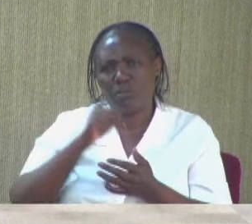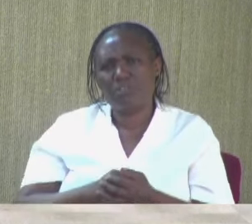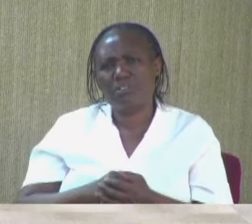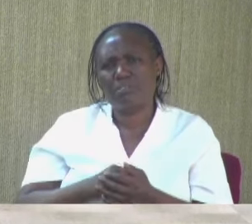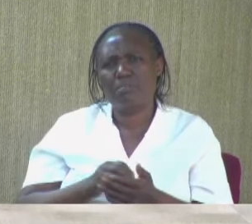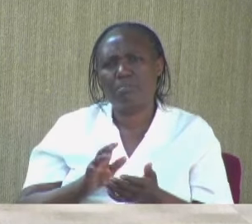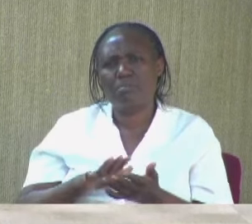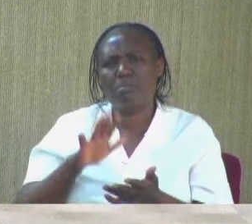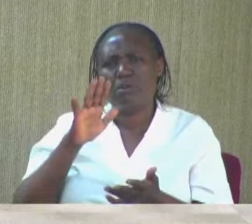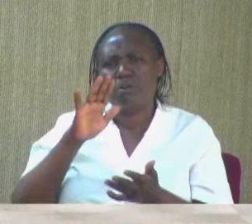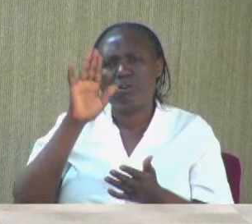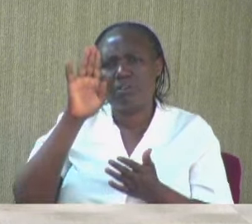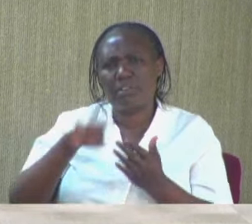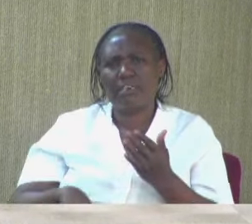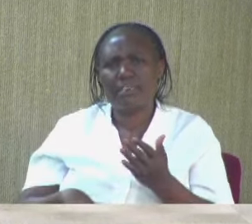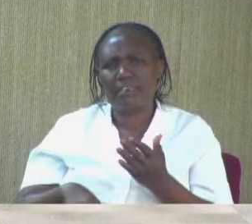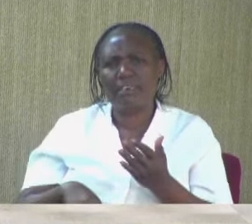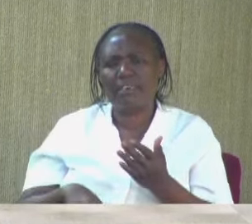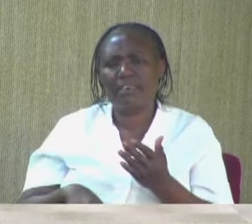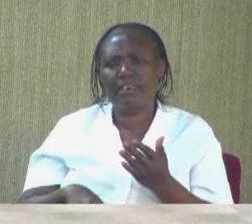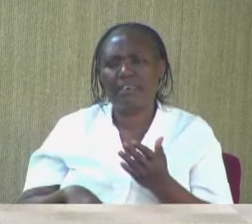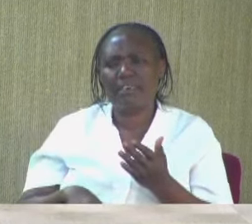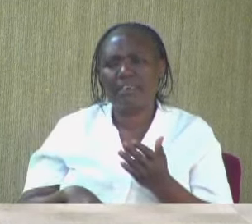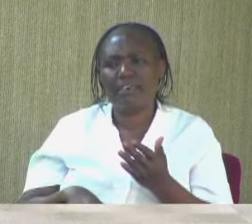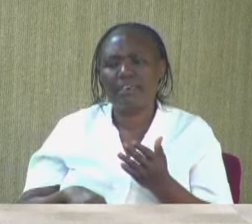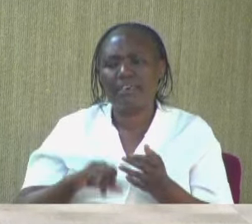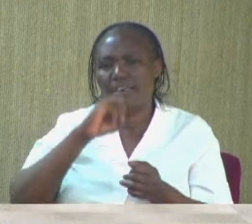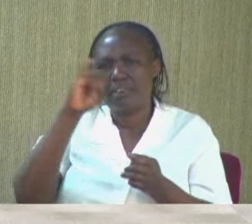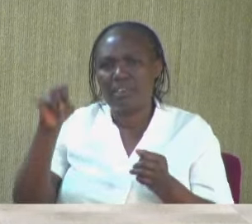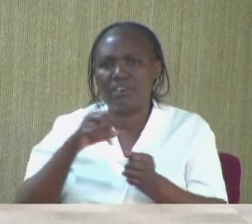the Revelator unethical?